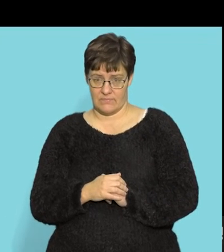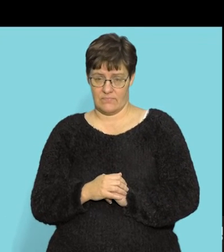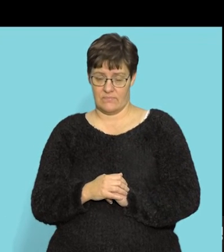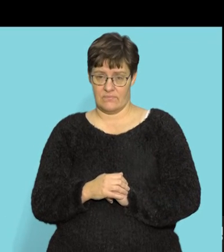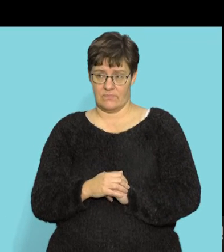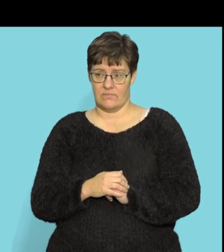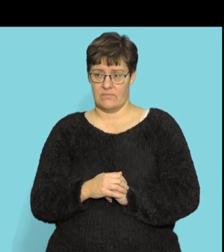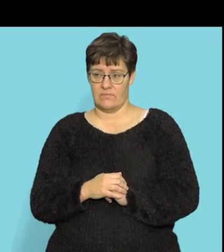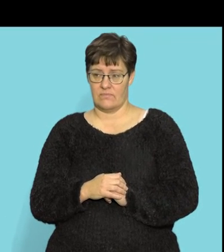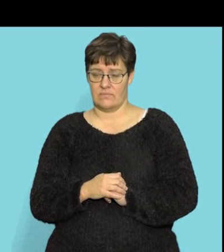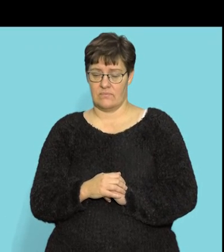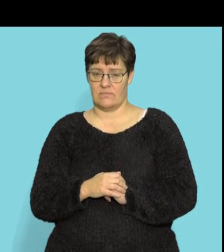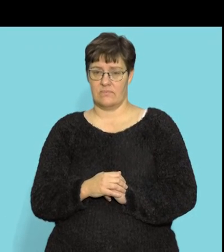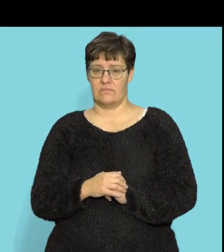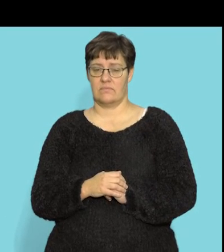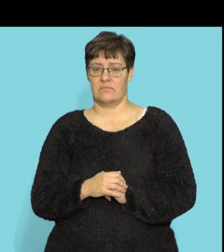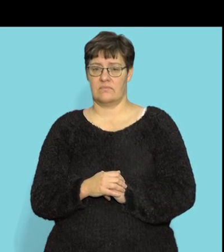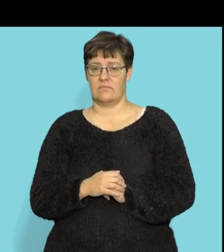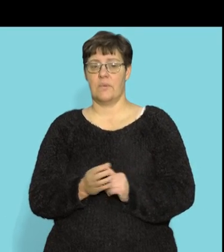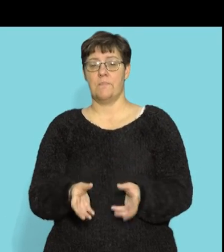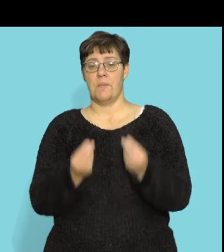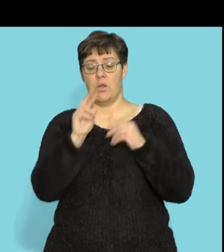2.67, right? So this is